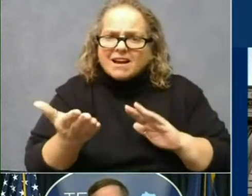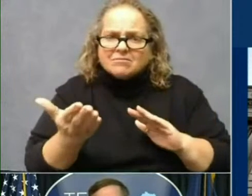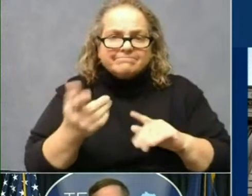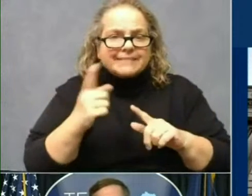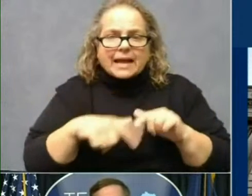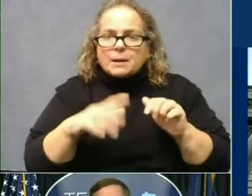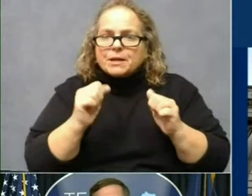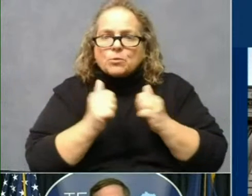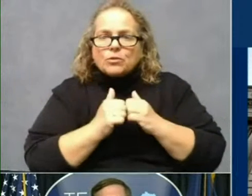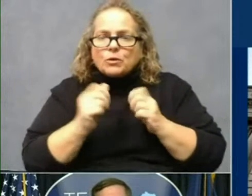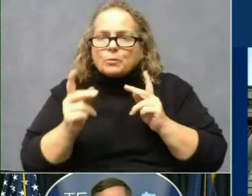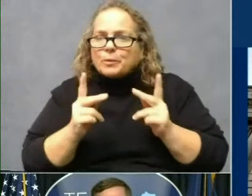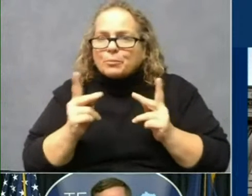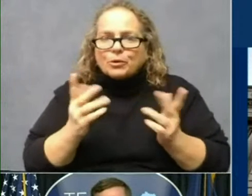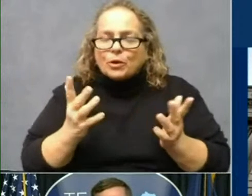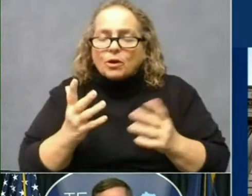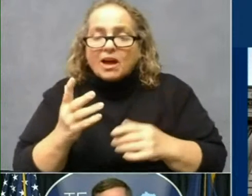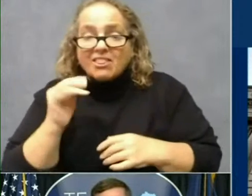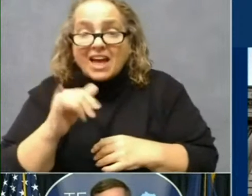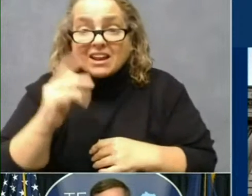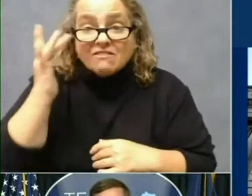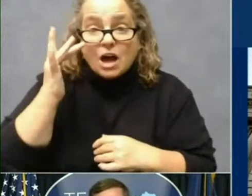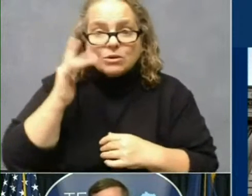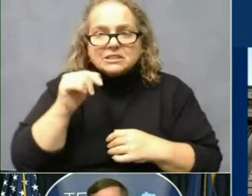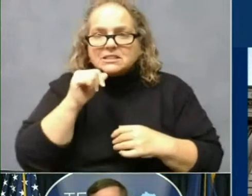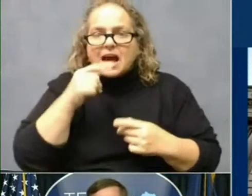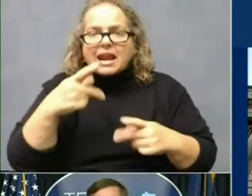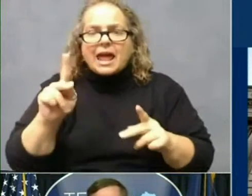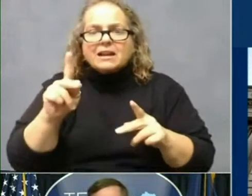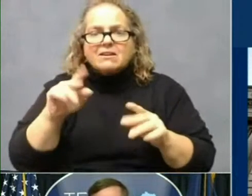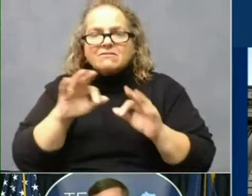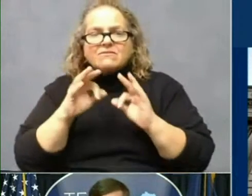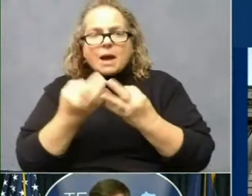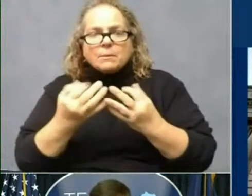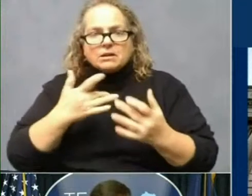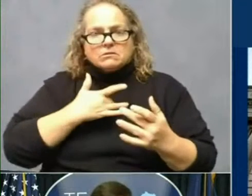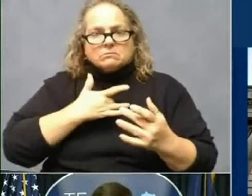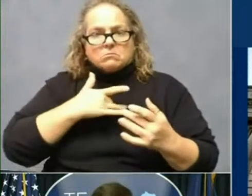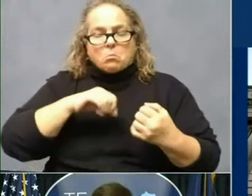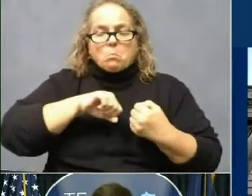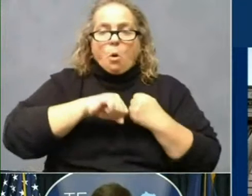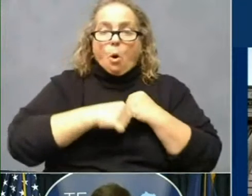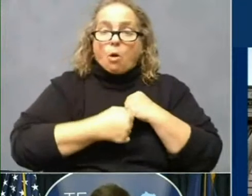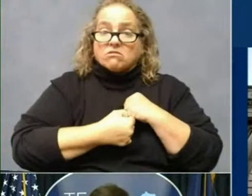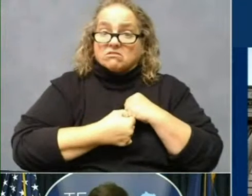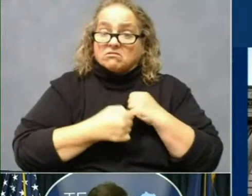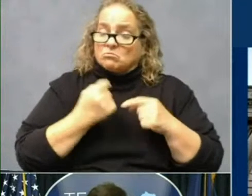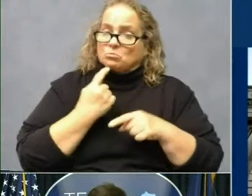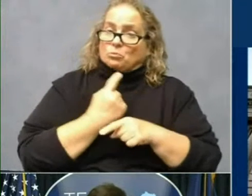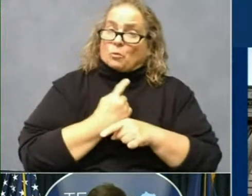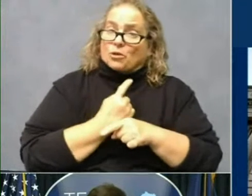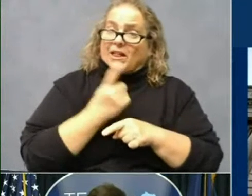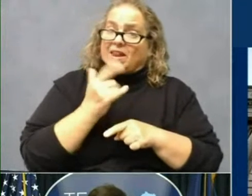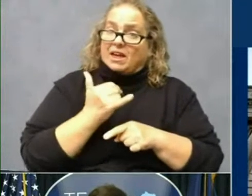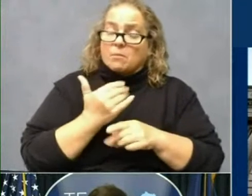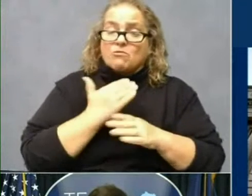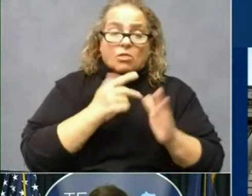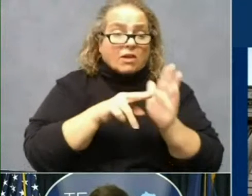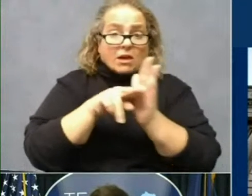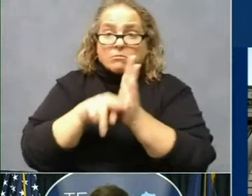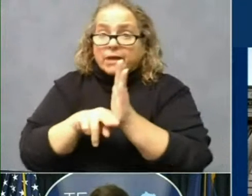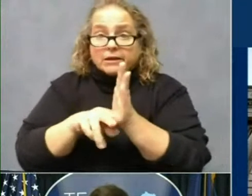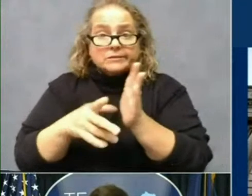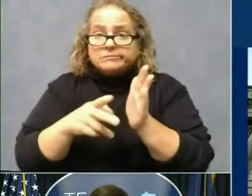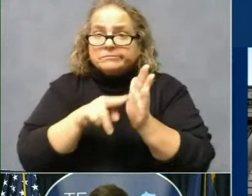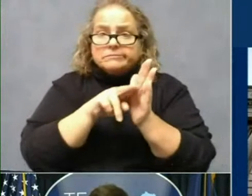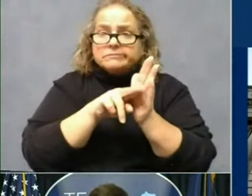even let family properly mourn afterwards while they are burying those that they love. Today we had